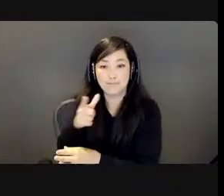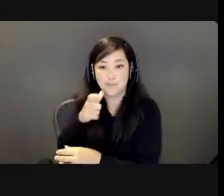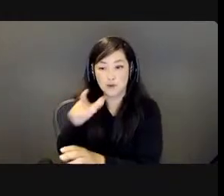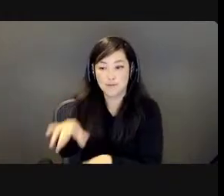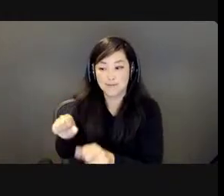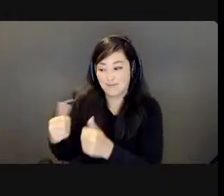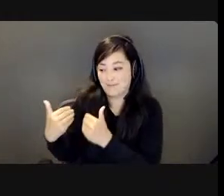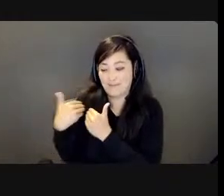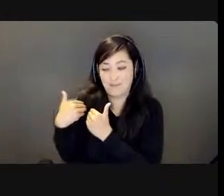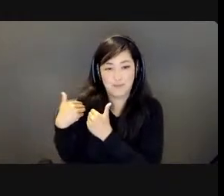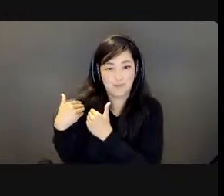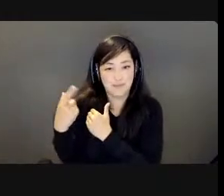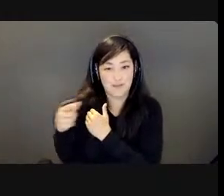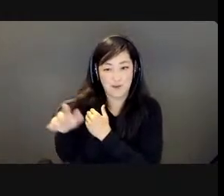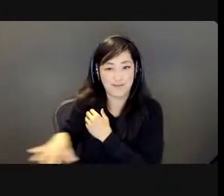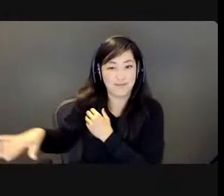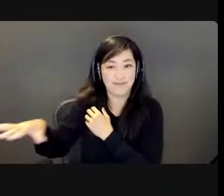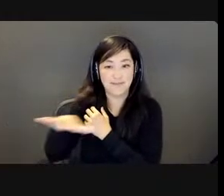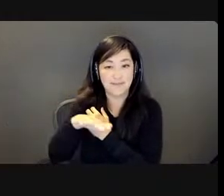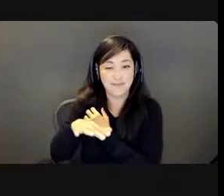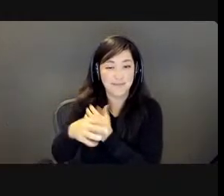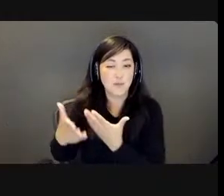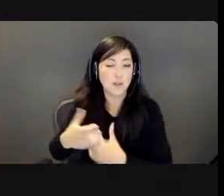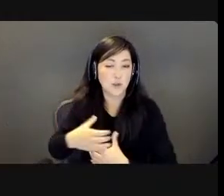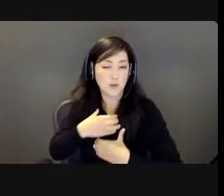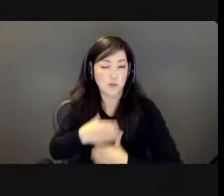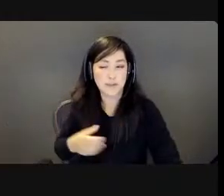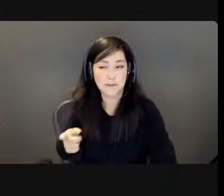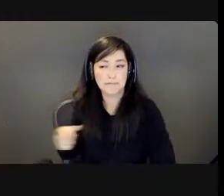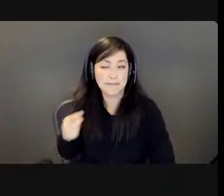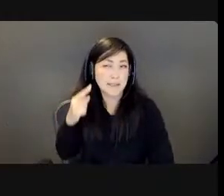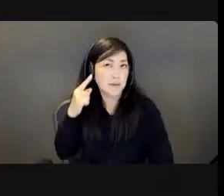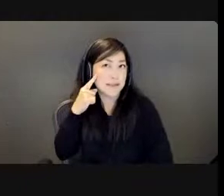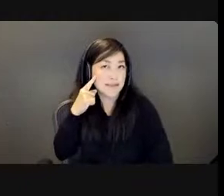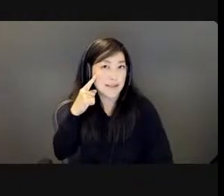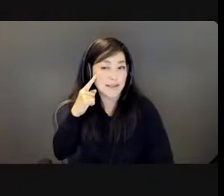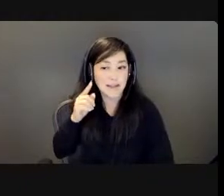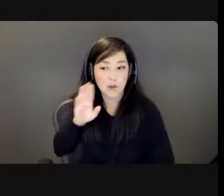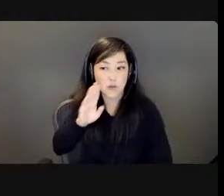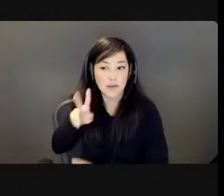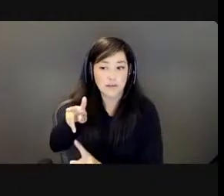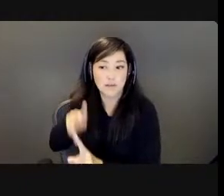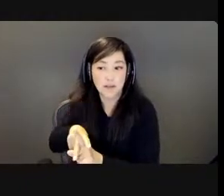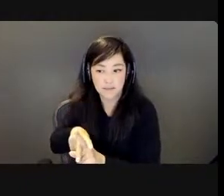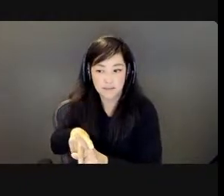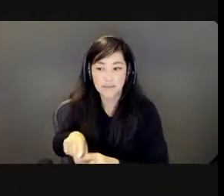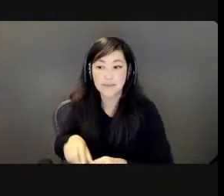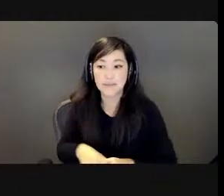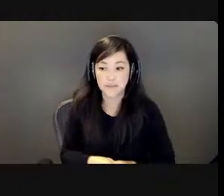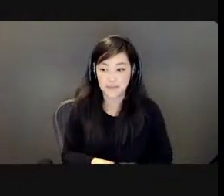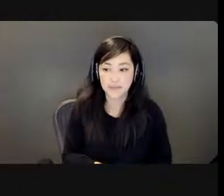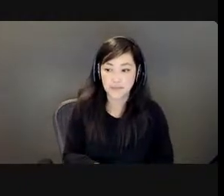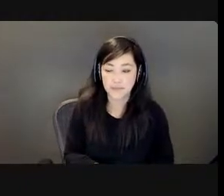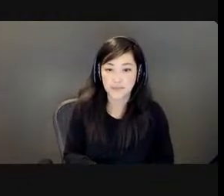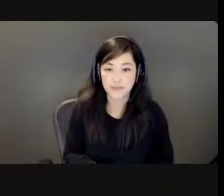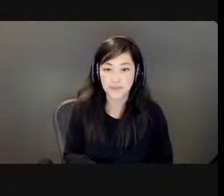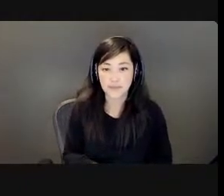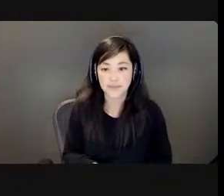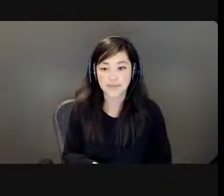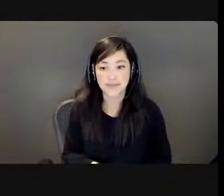spaces, what's something you wish that they would consider, or that you think that they need to know? I